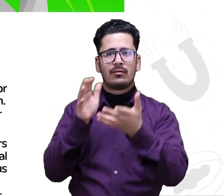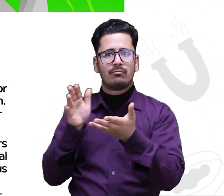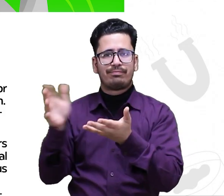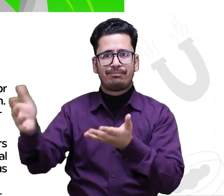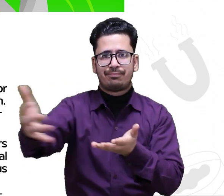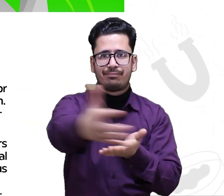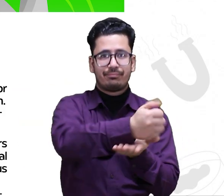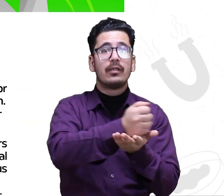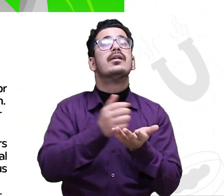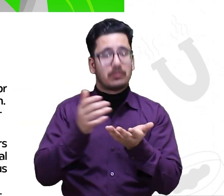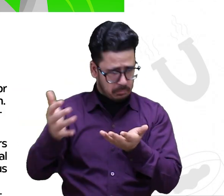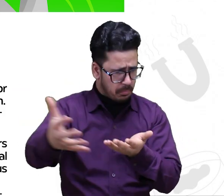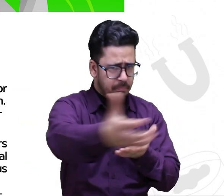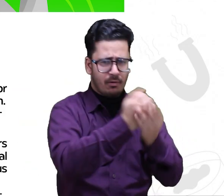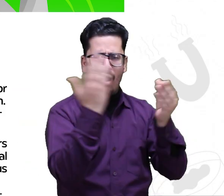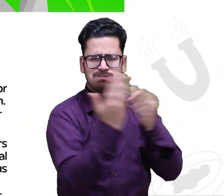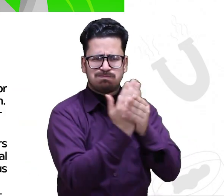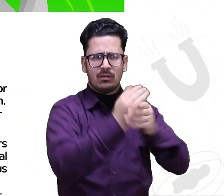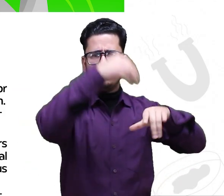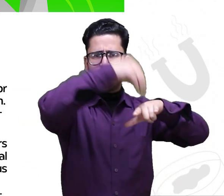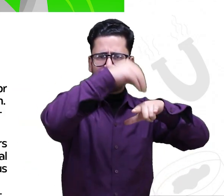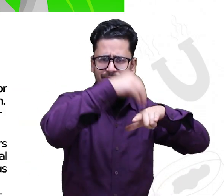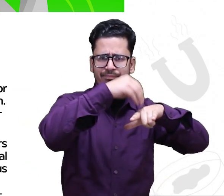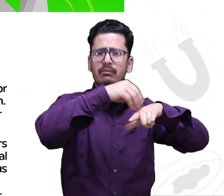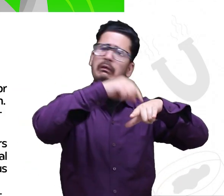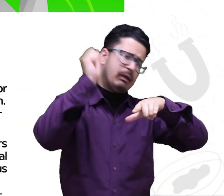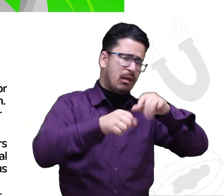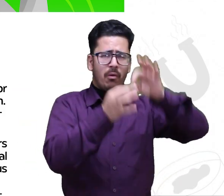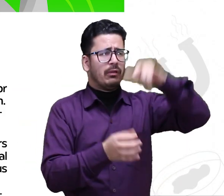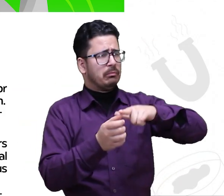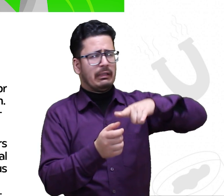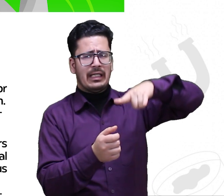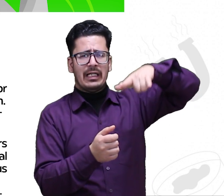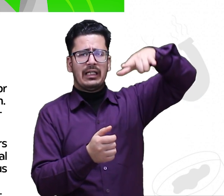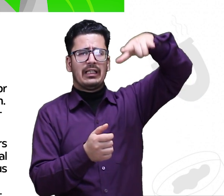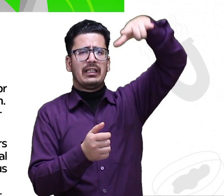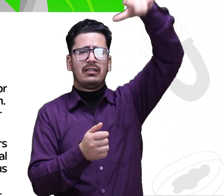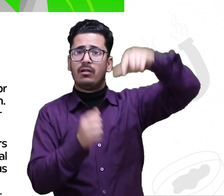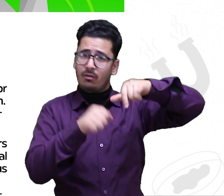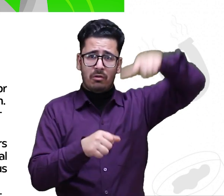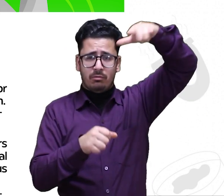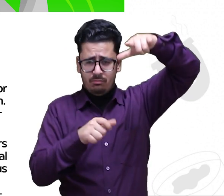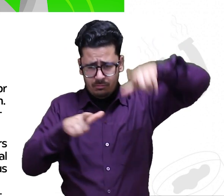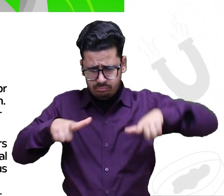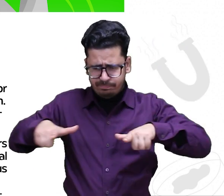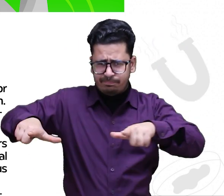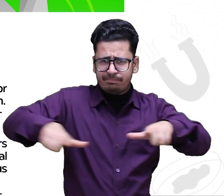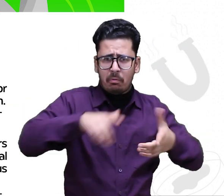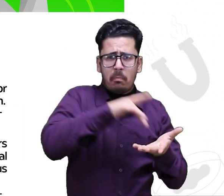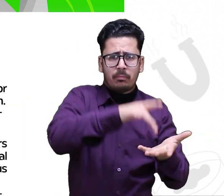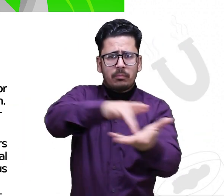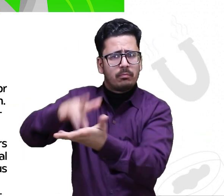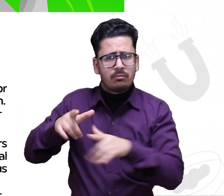equipped with sensors and cameras that help collect important data from the atmosphere. These